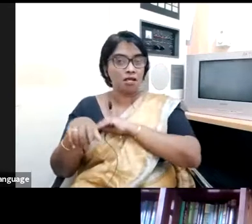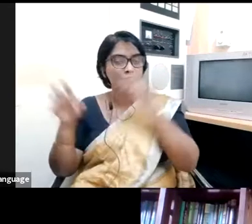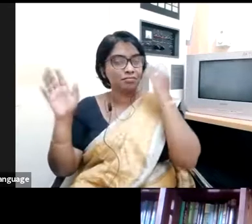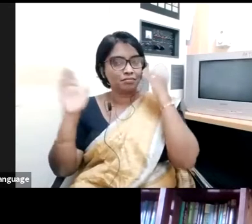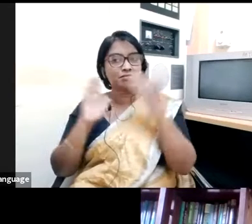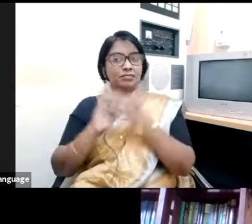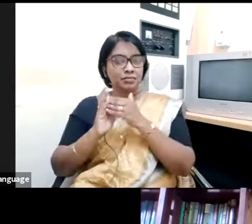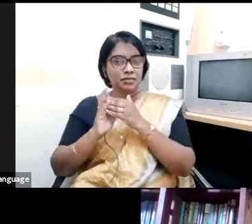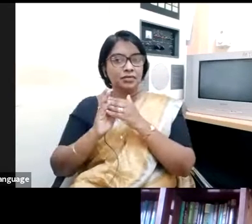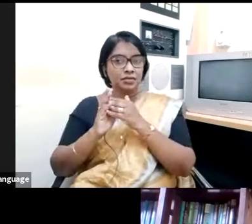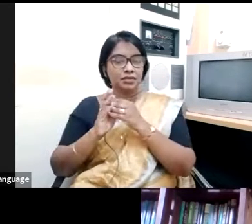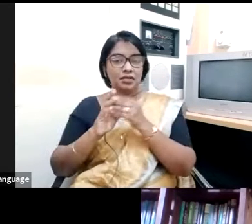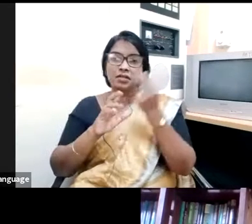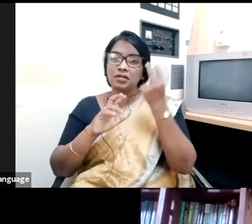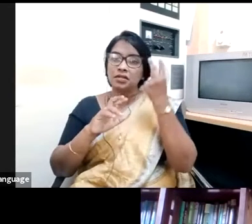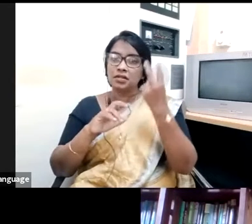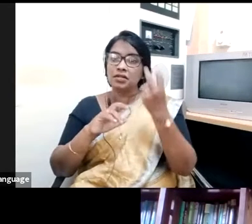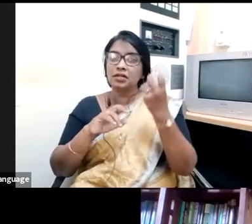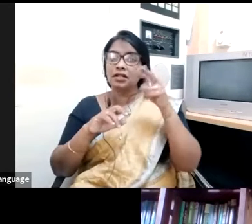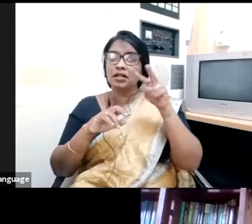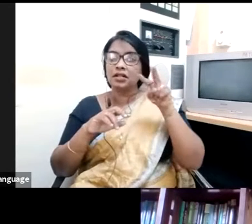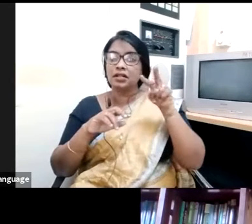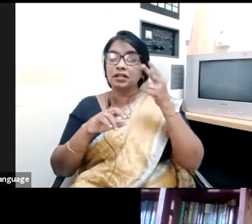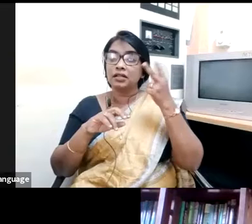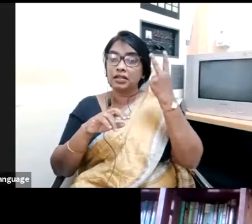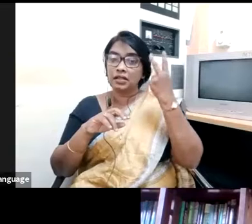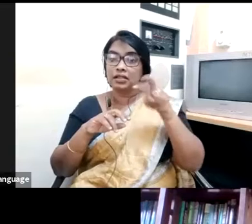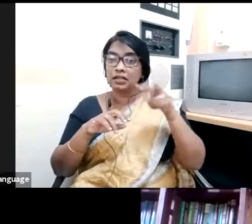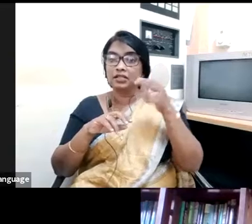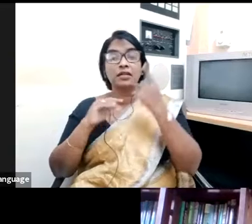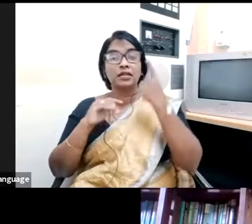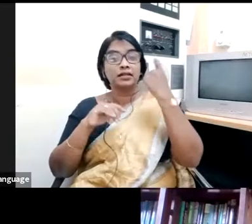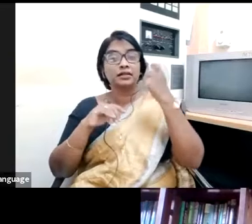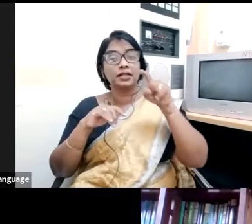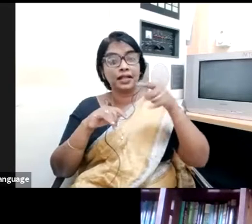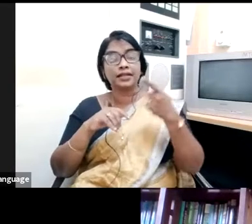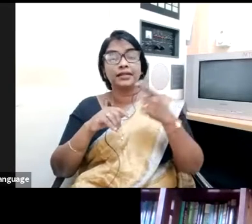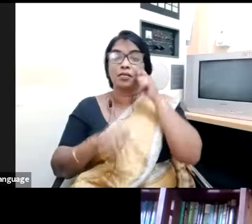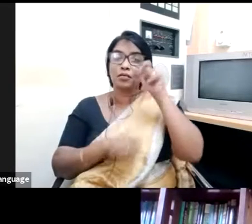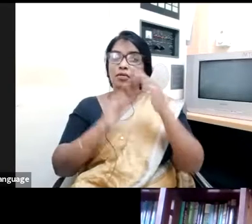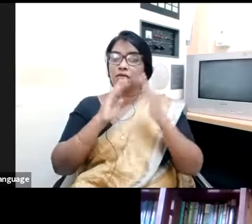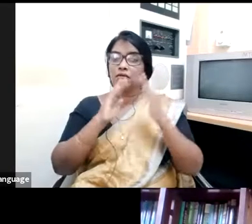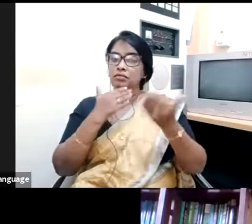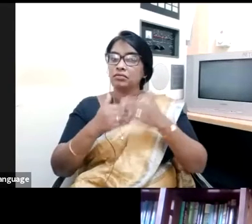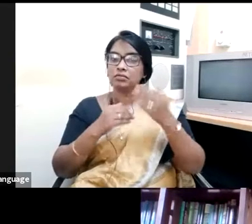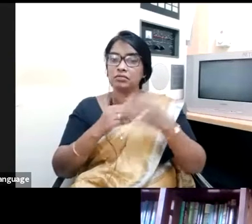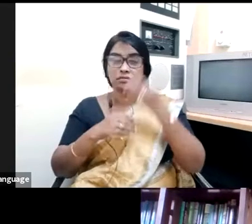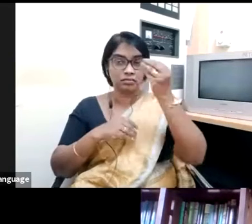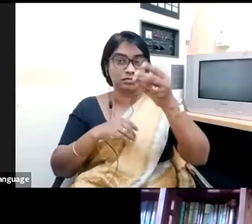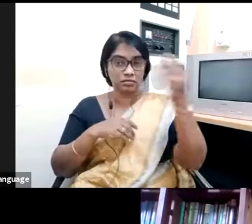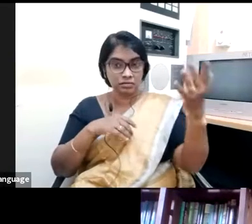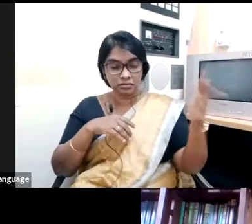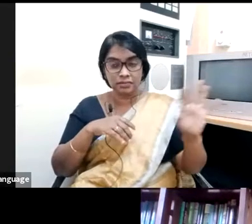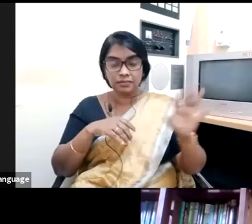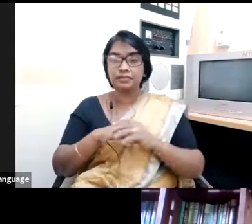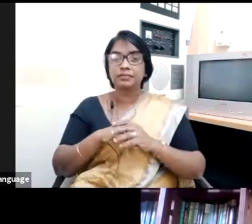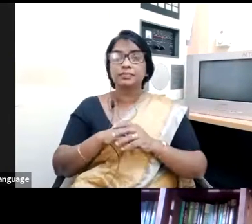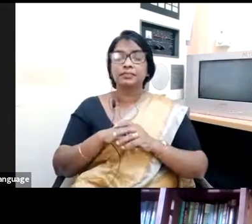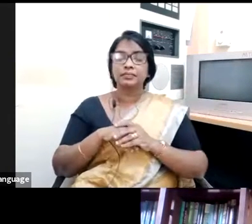for 1,033 beneficiaries. we save